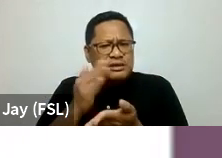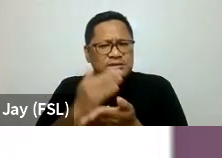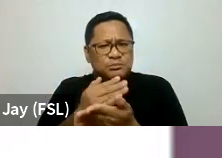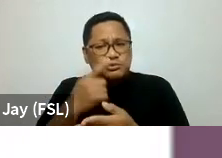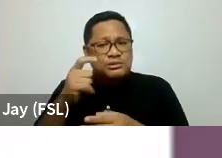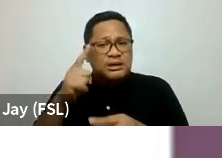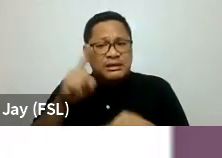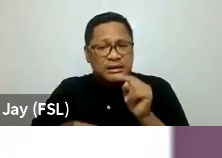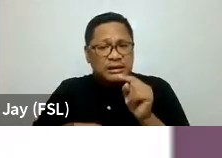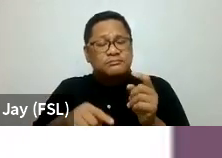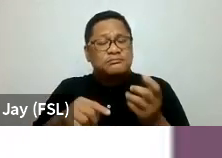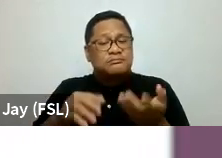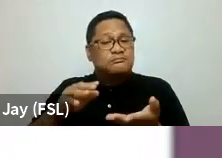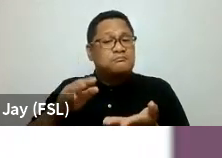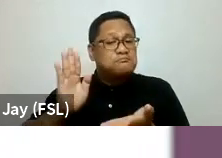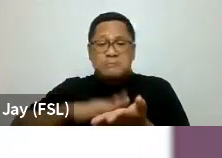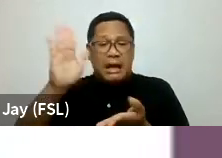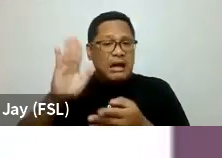the high end,